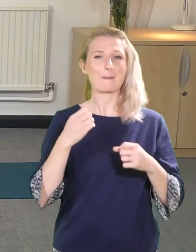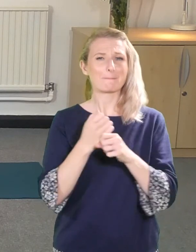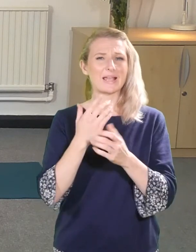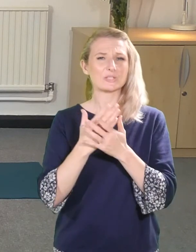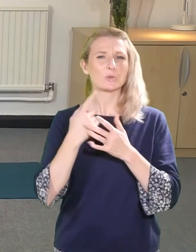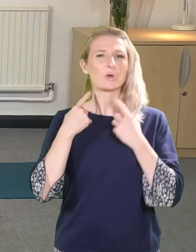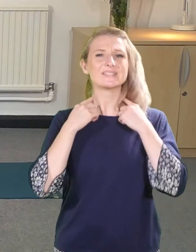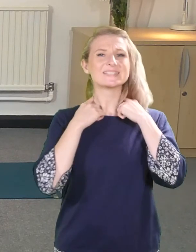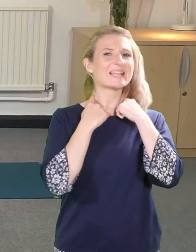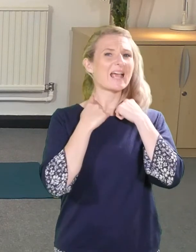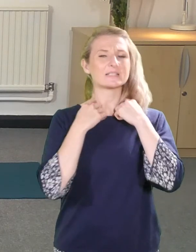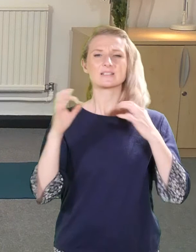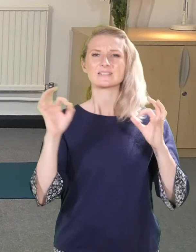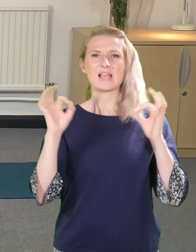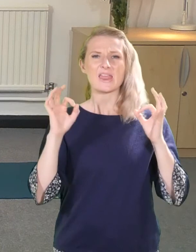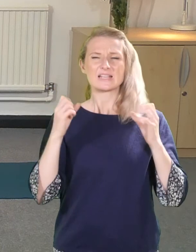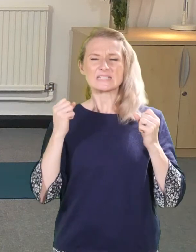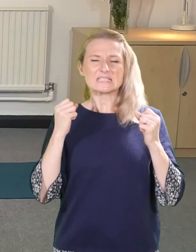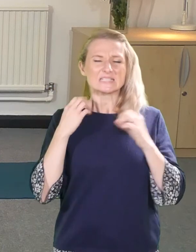isn't carrying any tension.